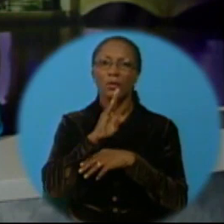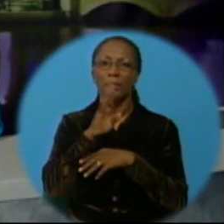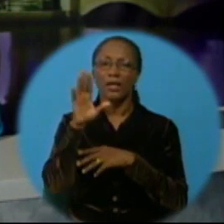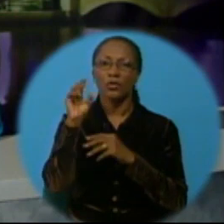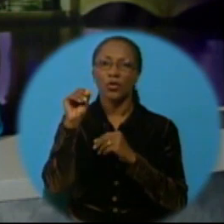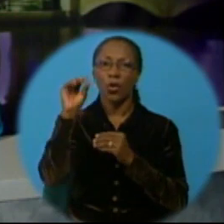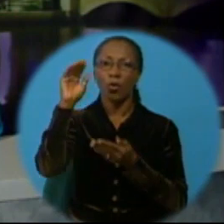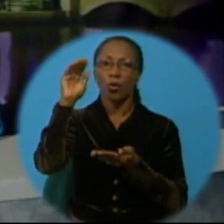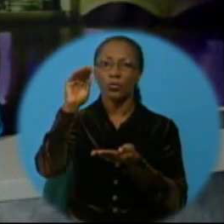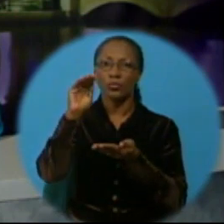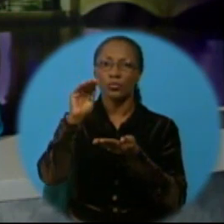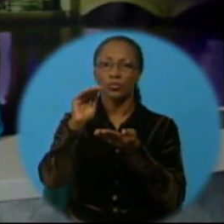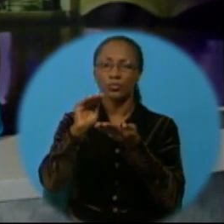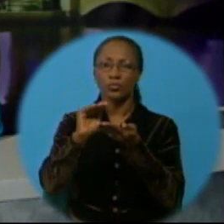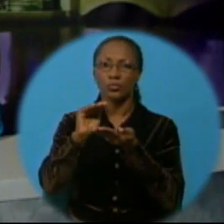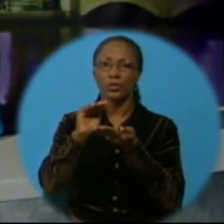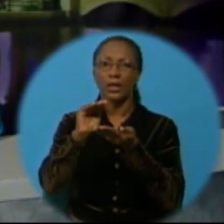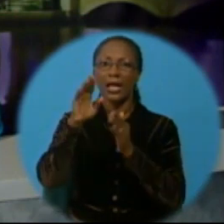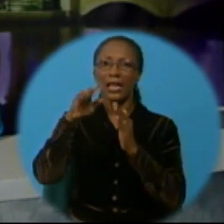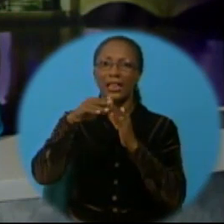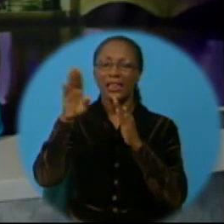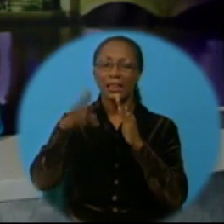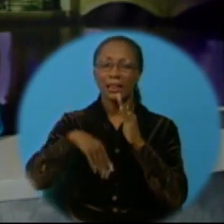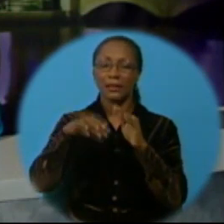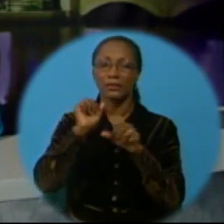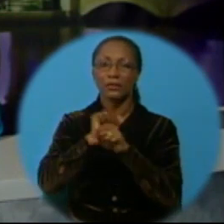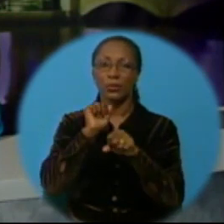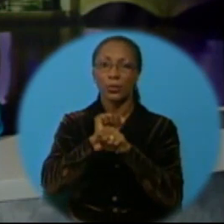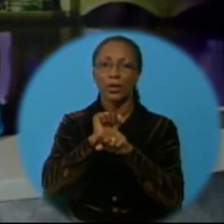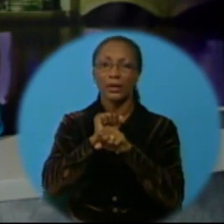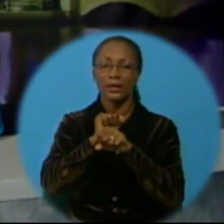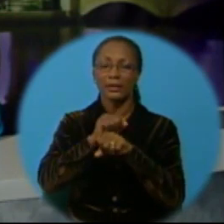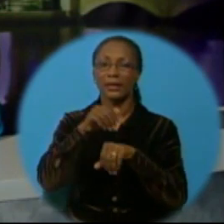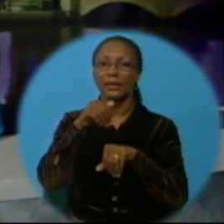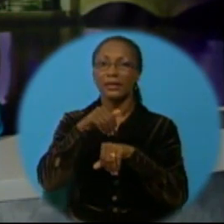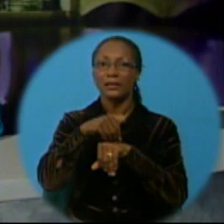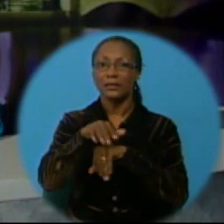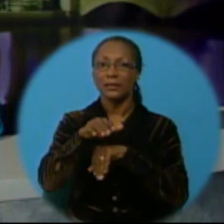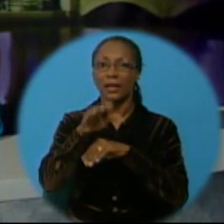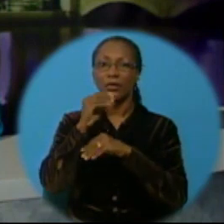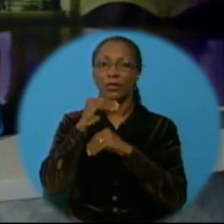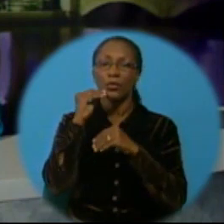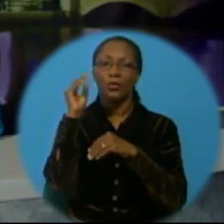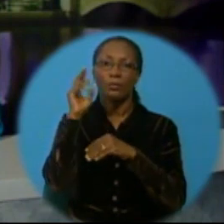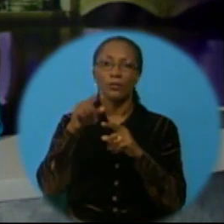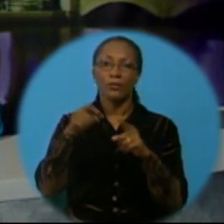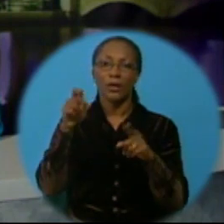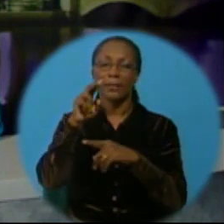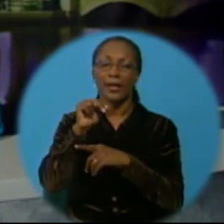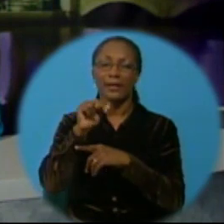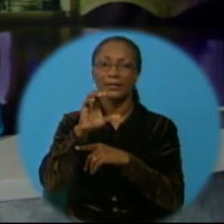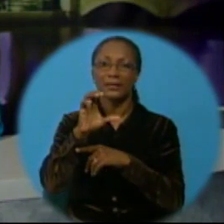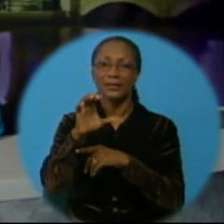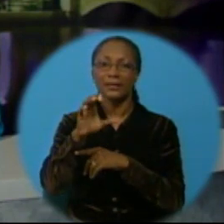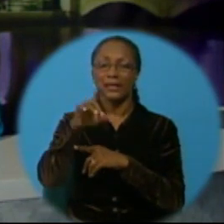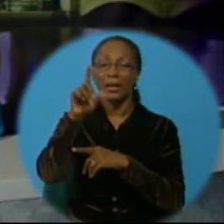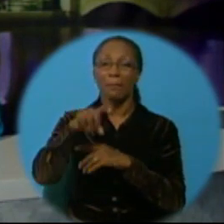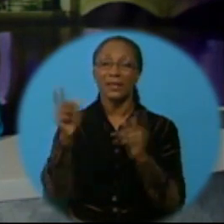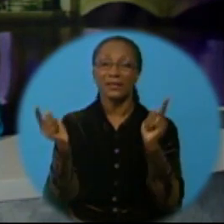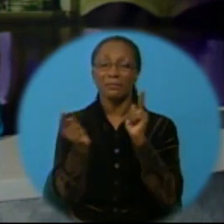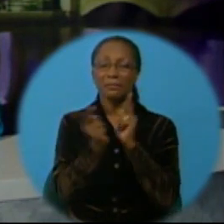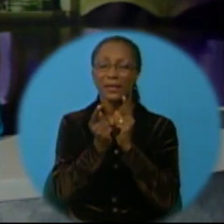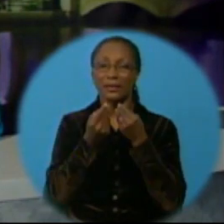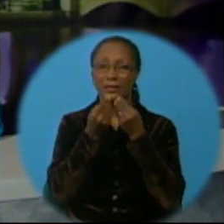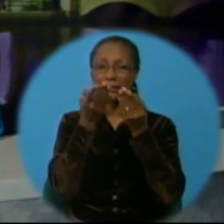home from the NCC, which stands at about 200. Mr. Stewart says government must meet its budgetary objectives.